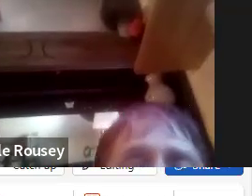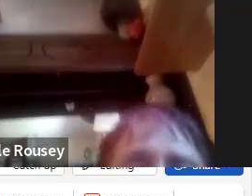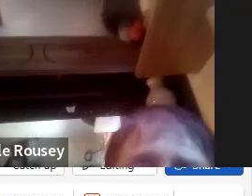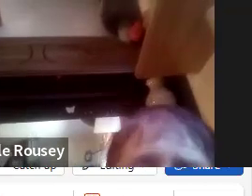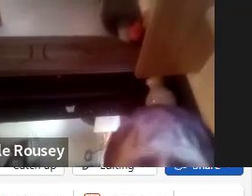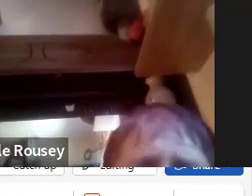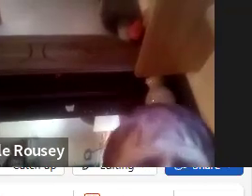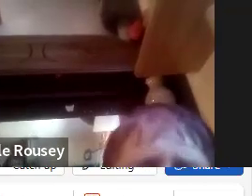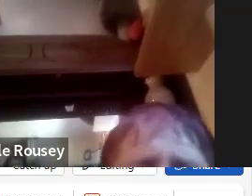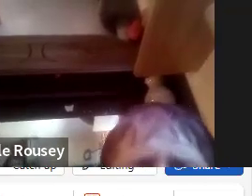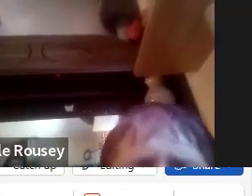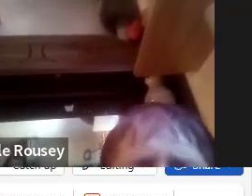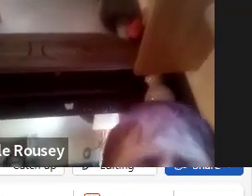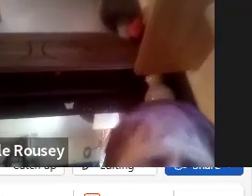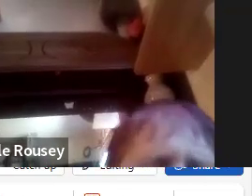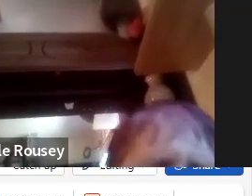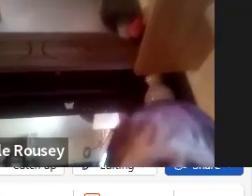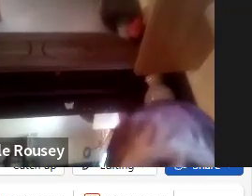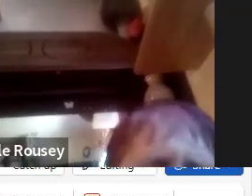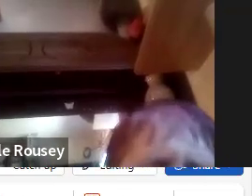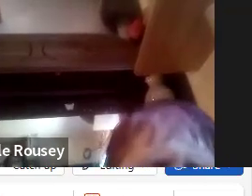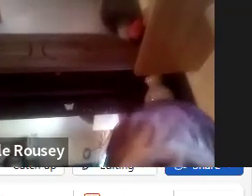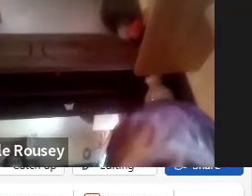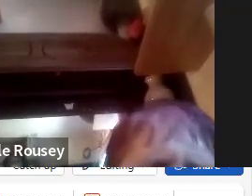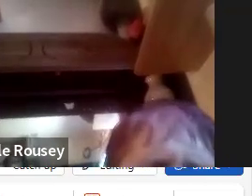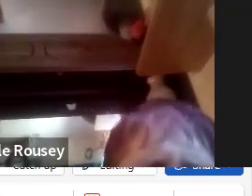federally. So,